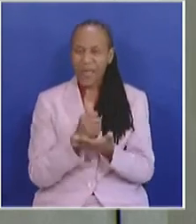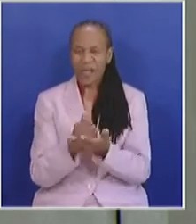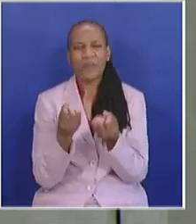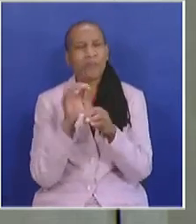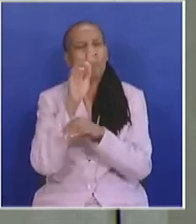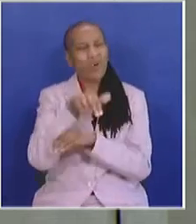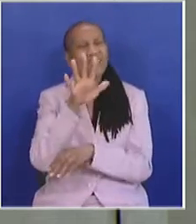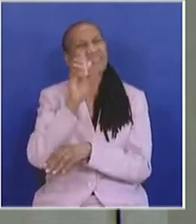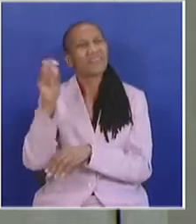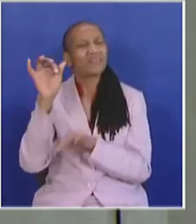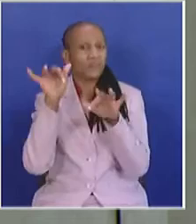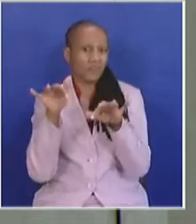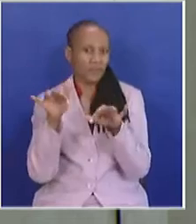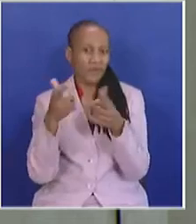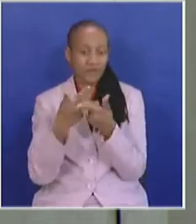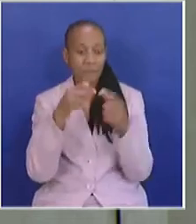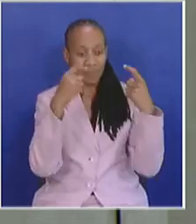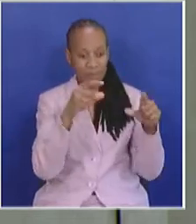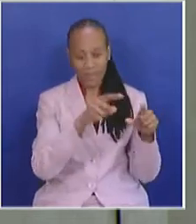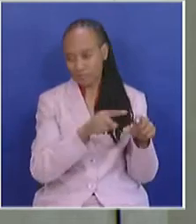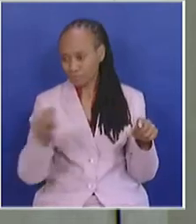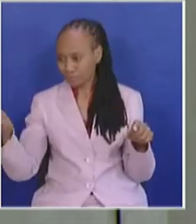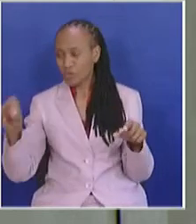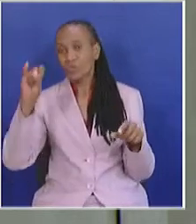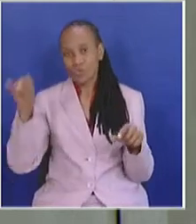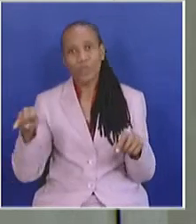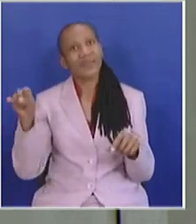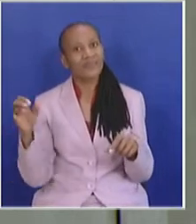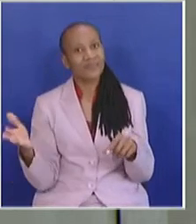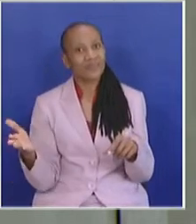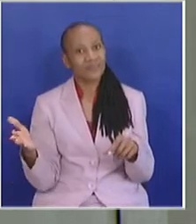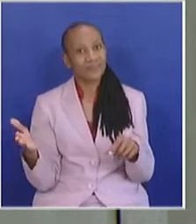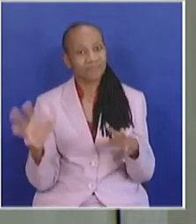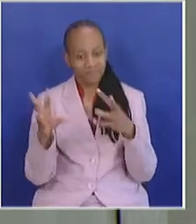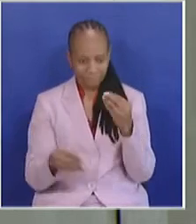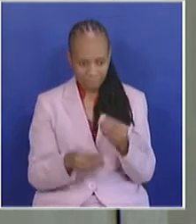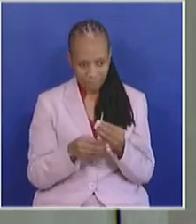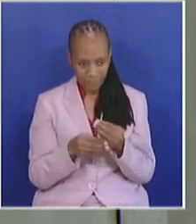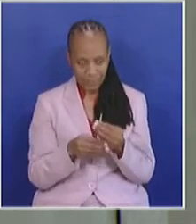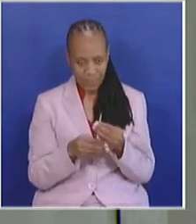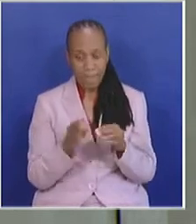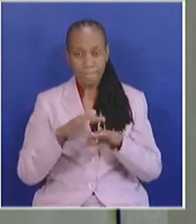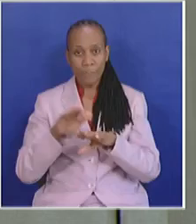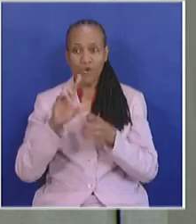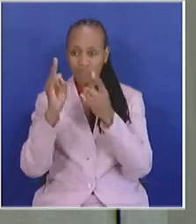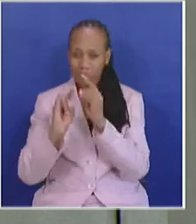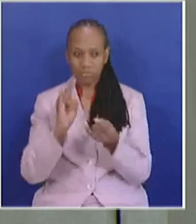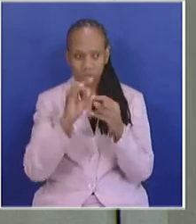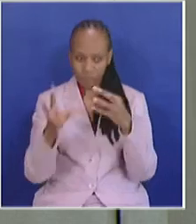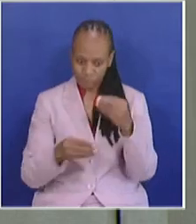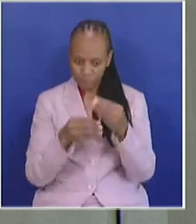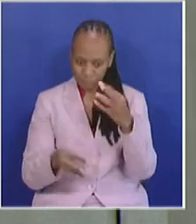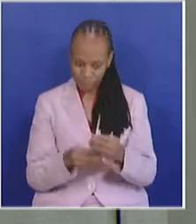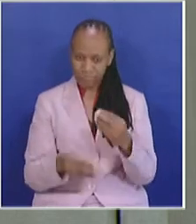on weekdays for both Cape Town and Johannesburg. With additional cities beginning to operate, the numbers